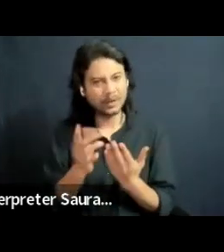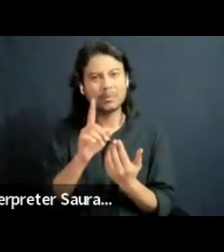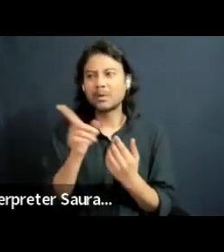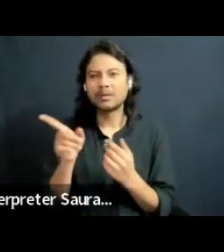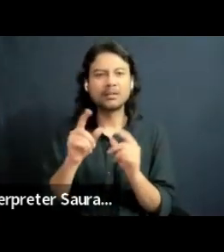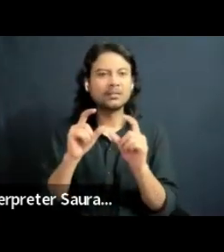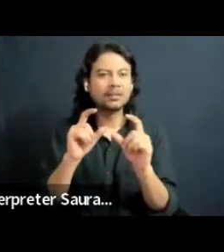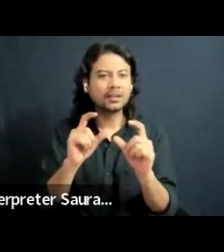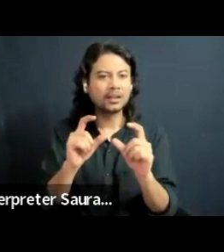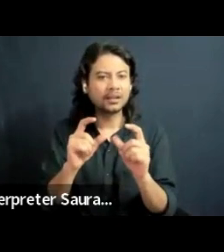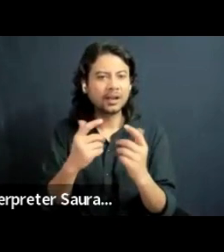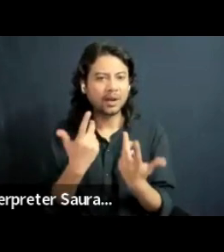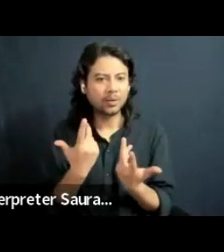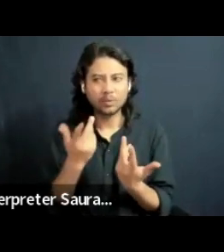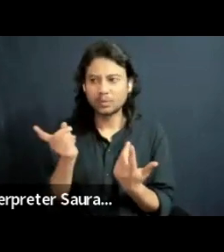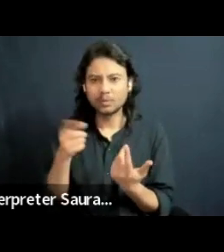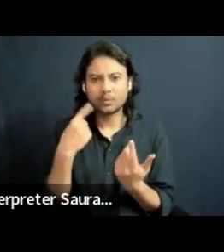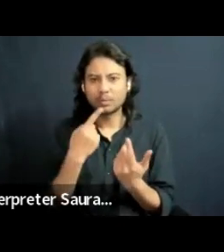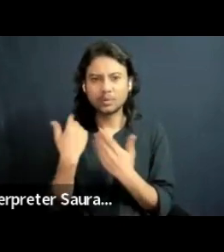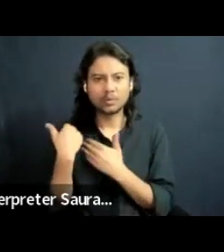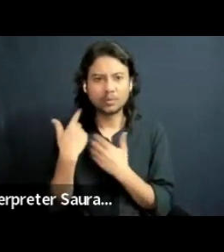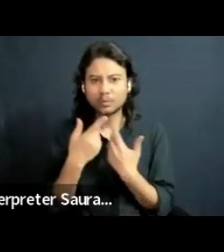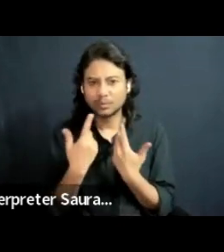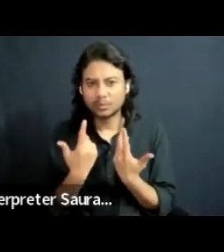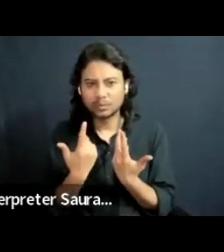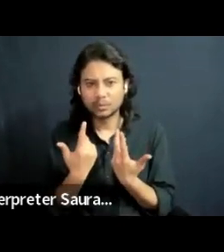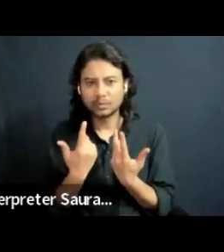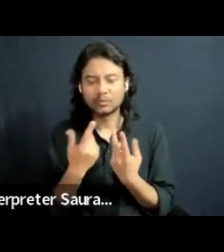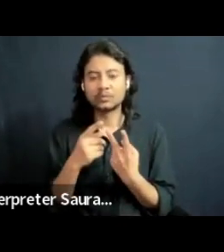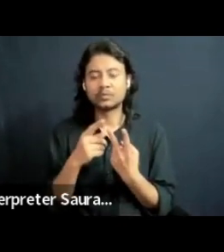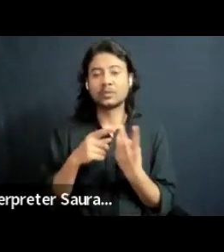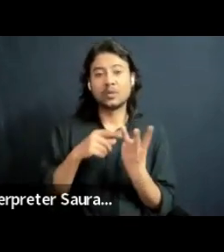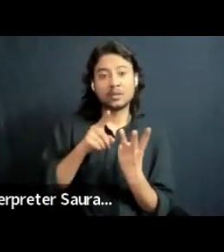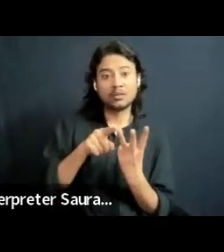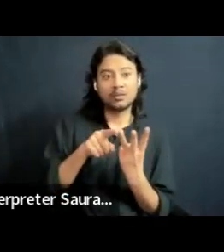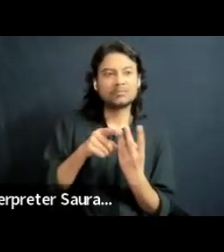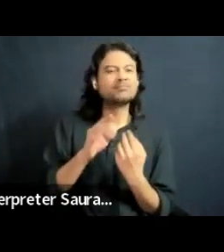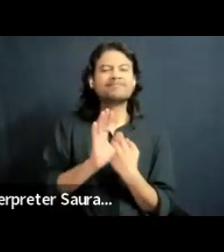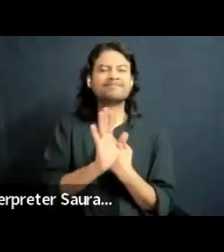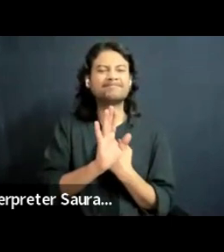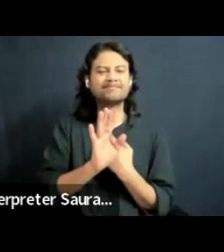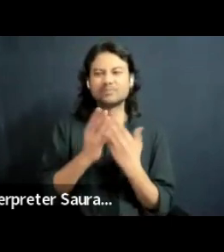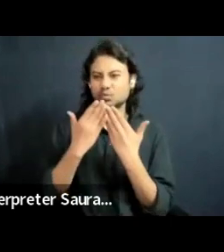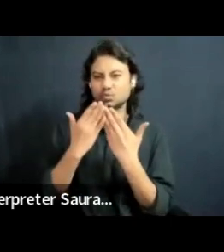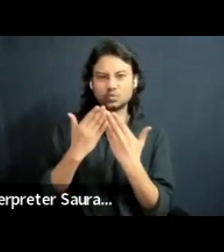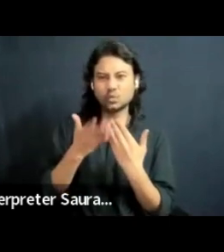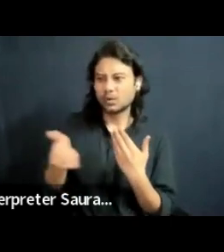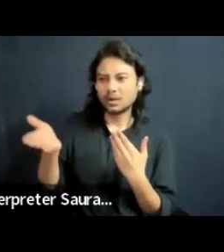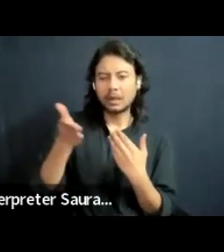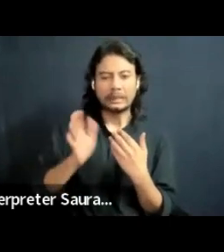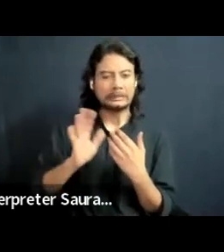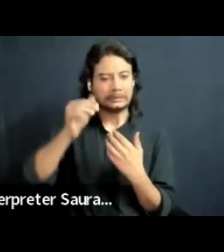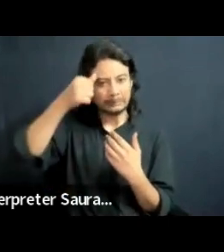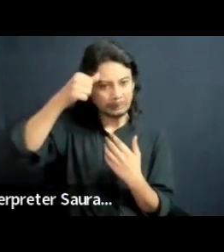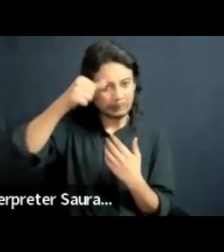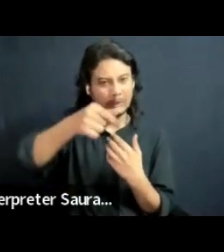course, she, it's better that she's not in school because, other children, they will bully her. So